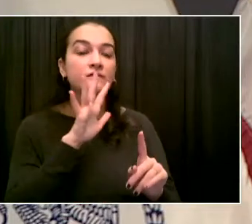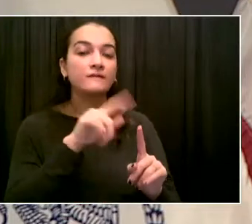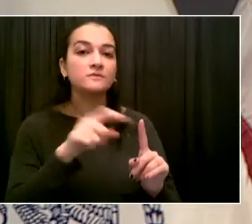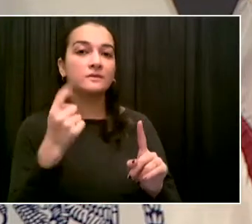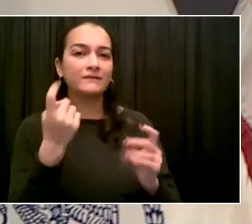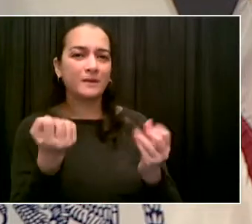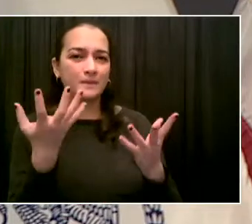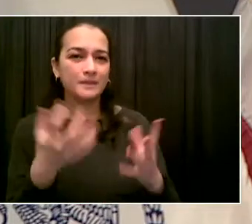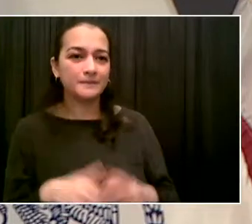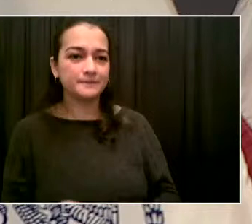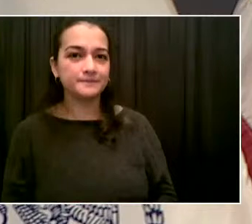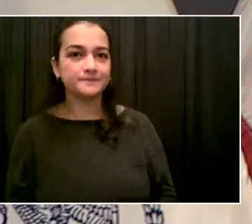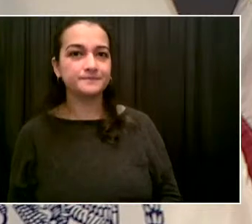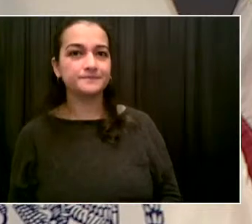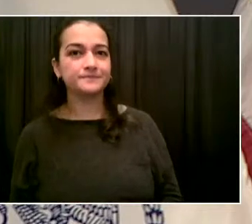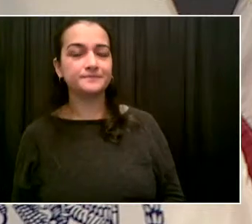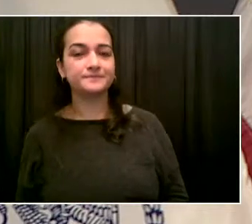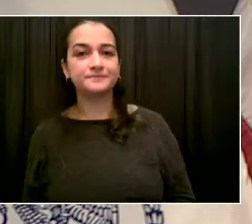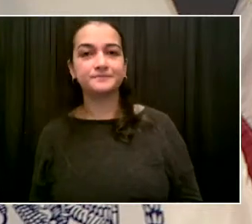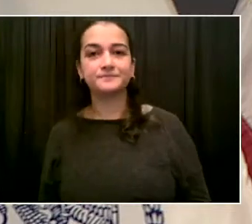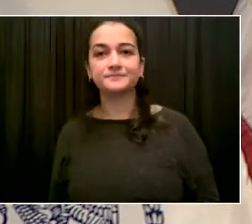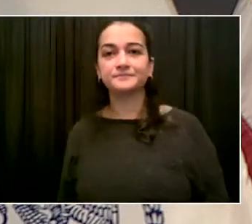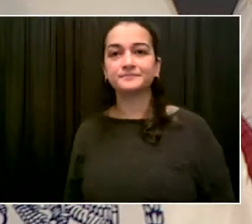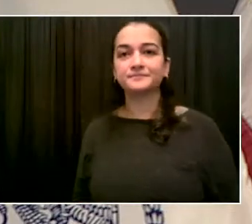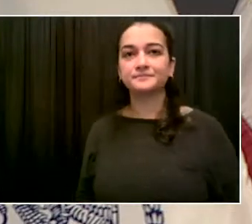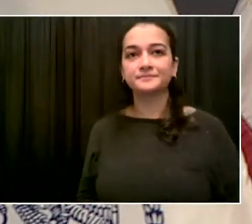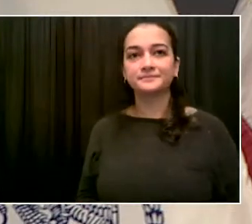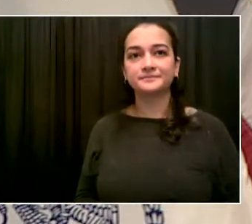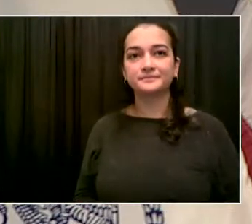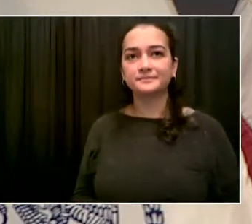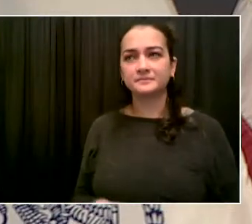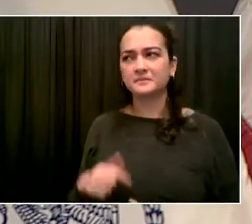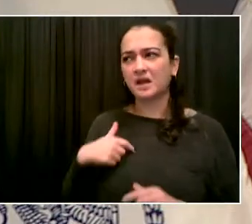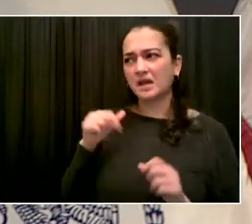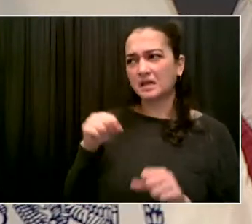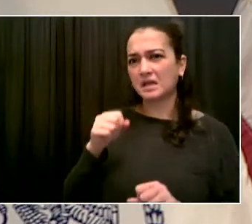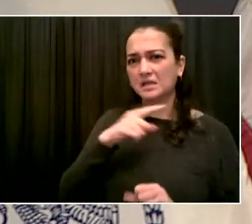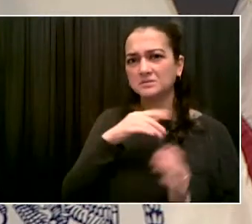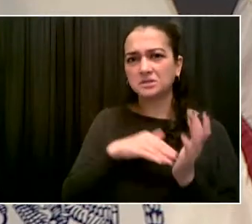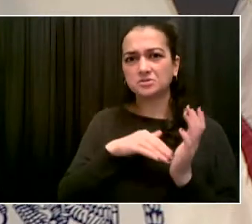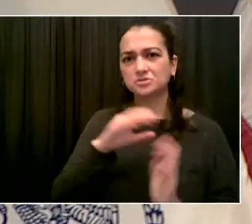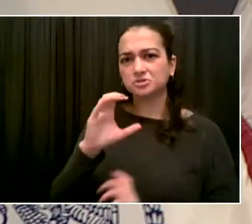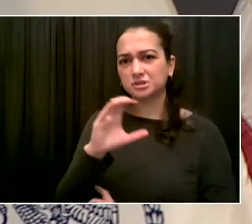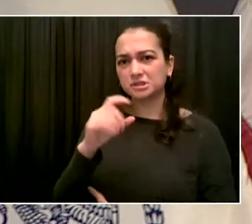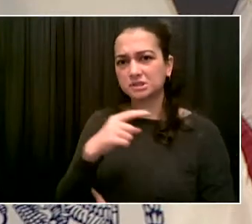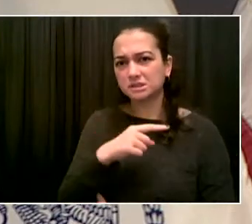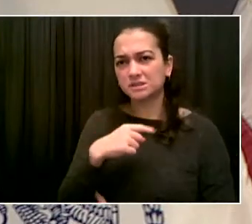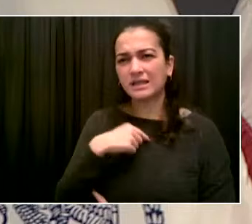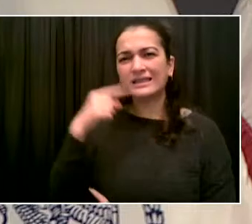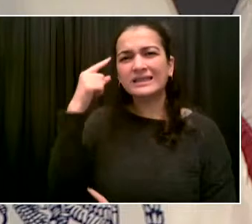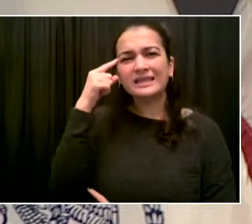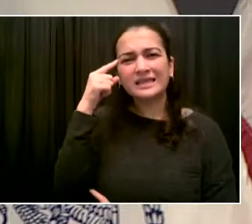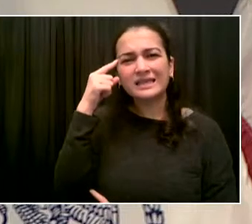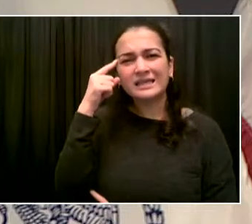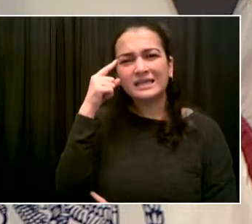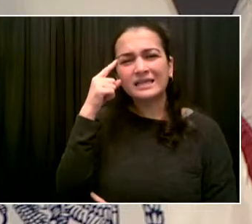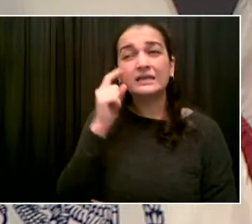confirm. So 5, 6, 7, 8, 9, 10, 11-year-olds. That universe